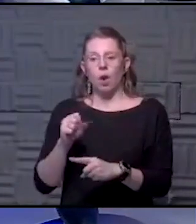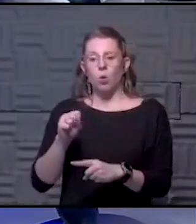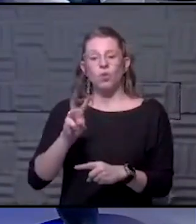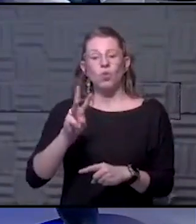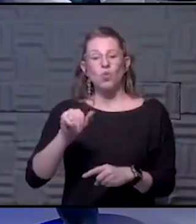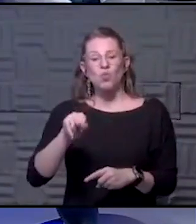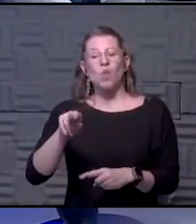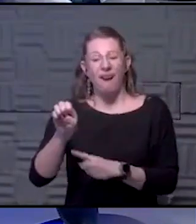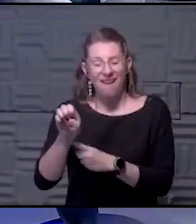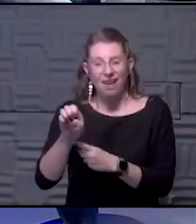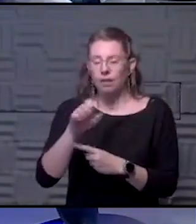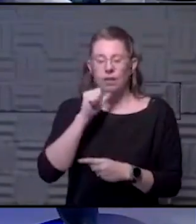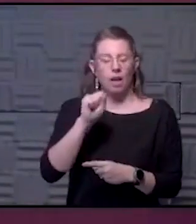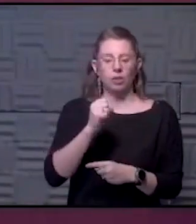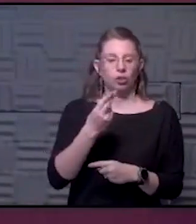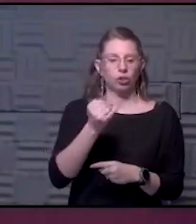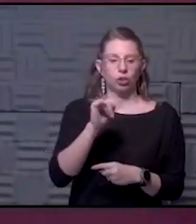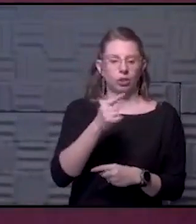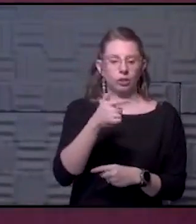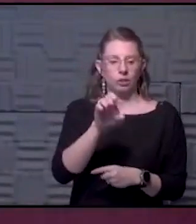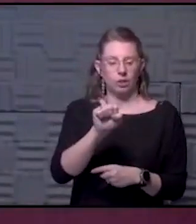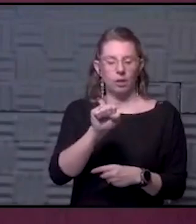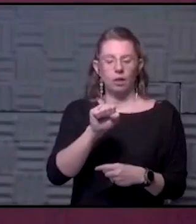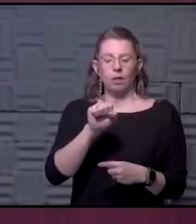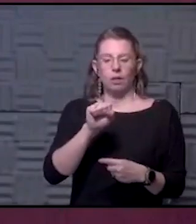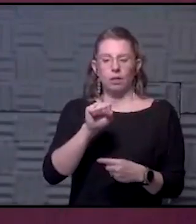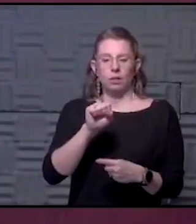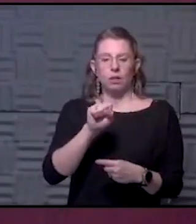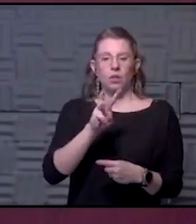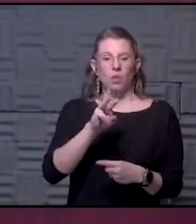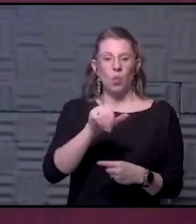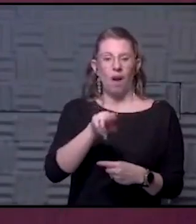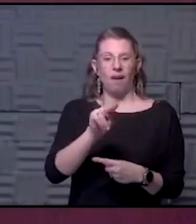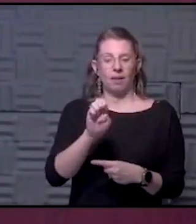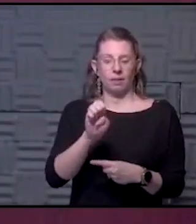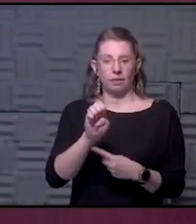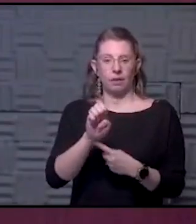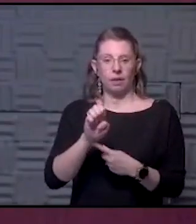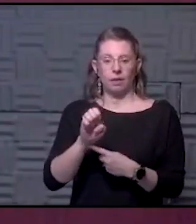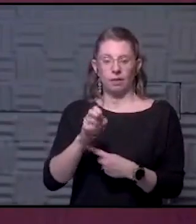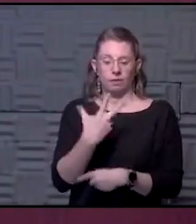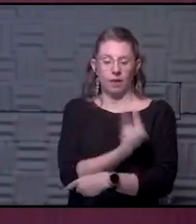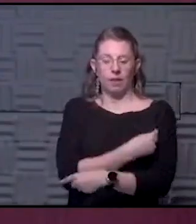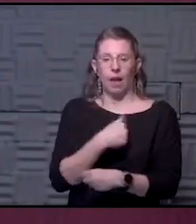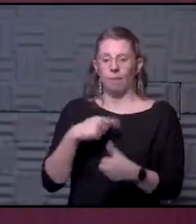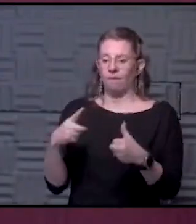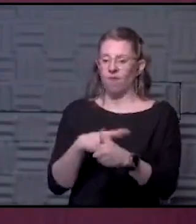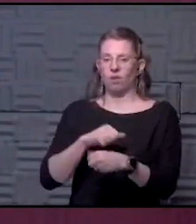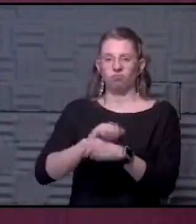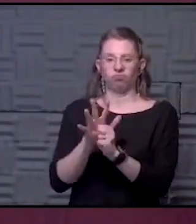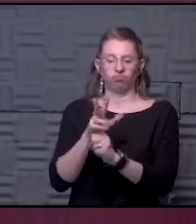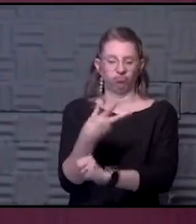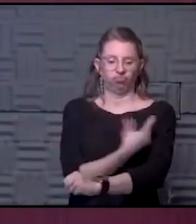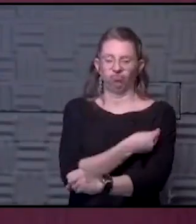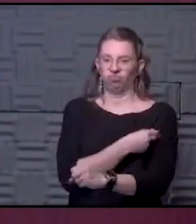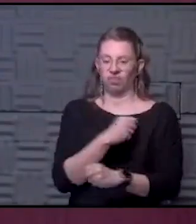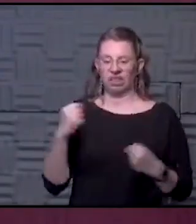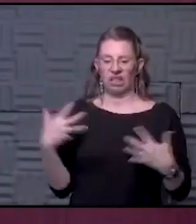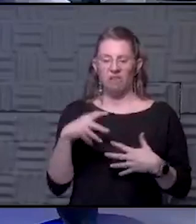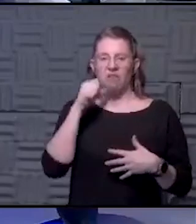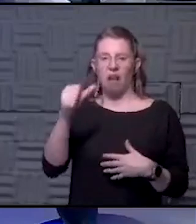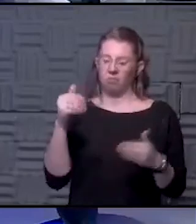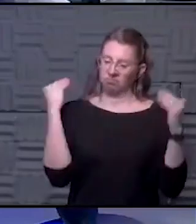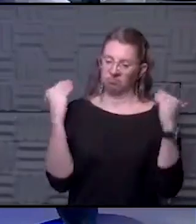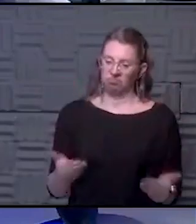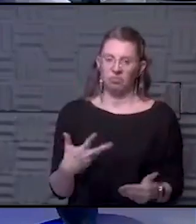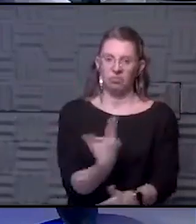way back, and I also had a lot of side effects from the Shingrix vaccine. And you know what? I'm first in line to get this COVID vaccine. It didn't scare me in the least. There you